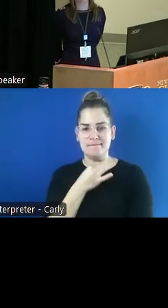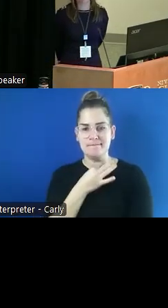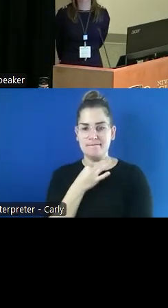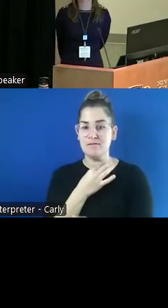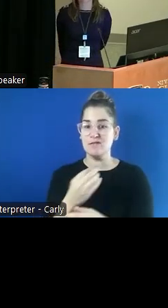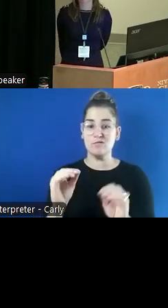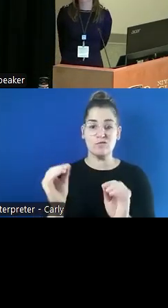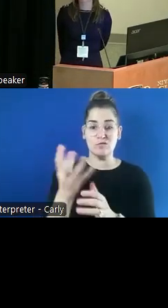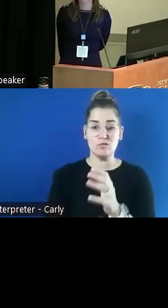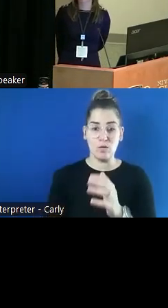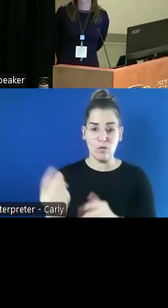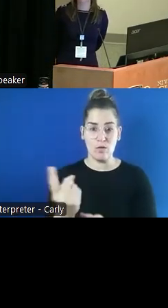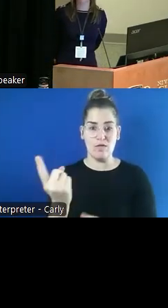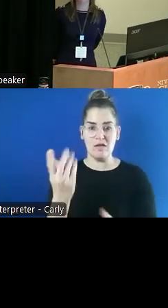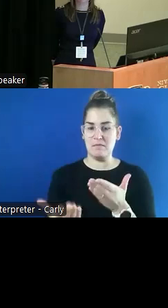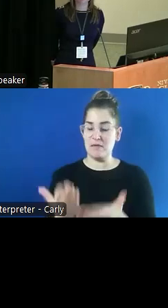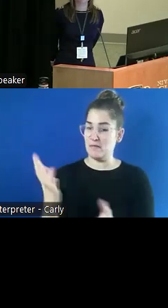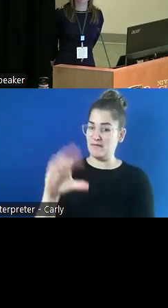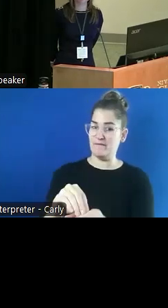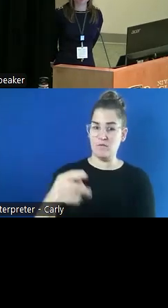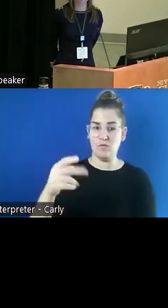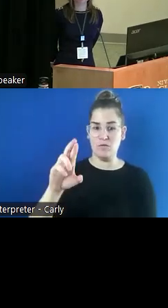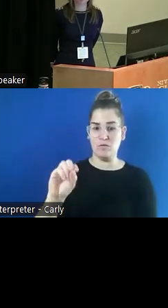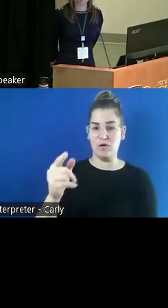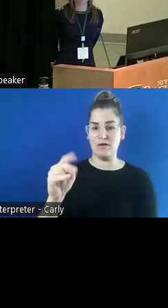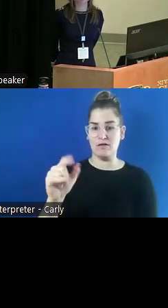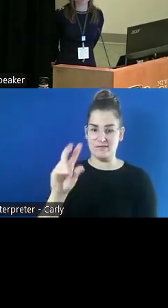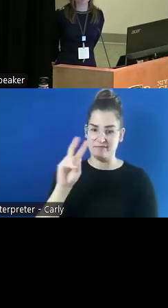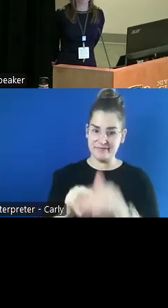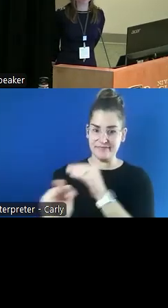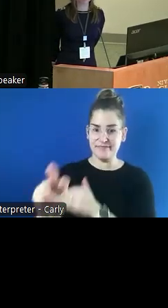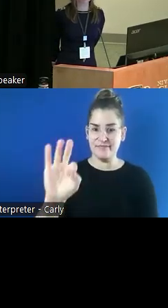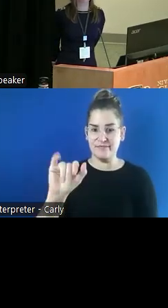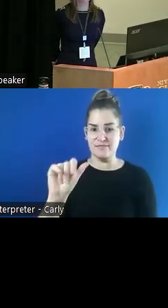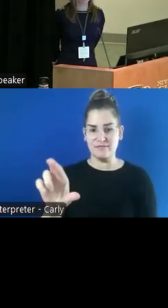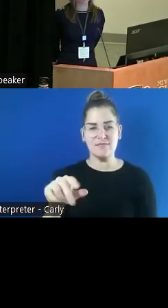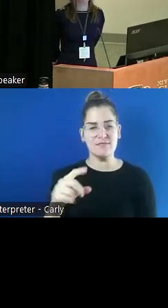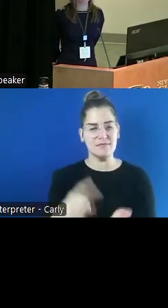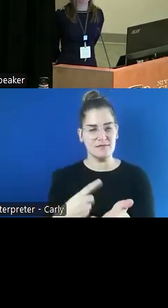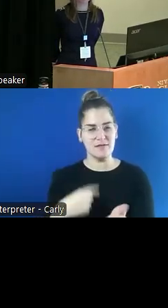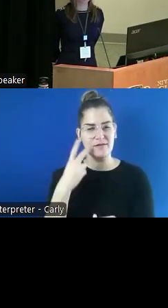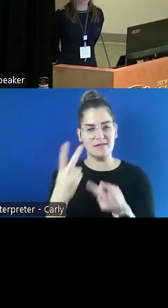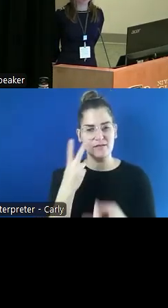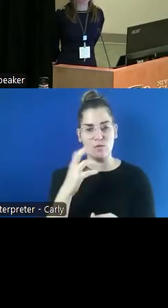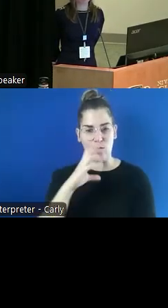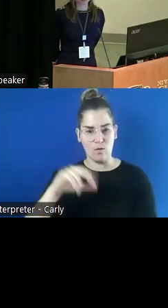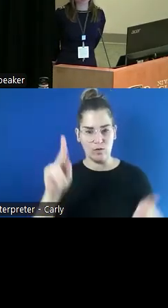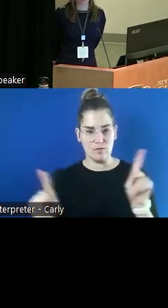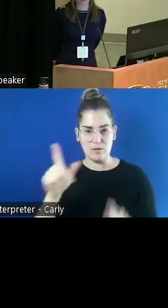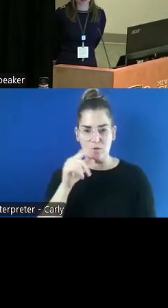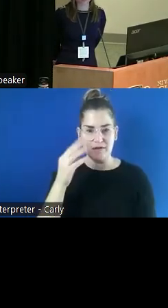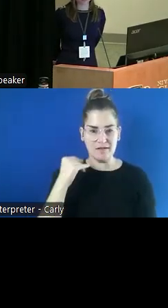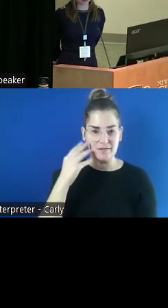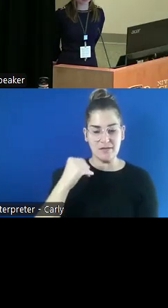factor? This sometimes occurs in older adults as dementia increases in severity. At some stages, increasing loneliness is a